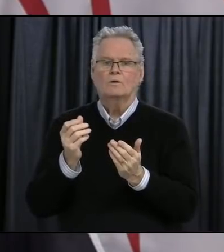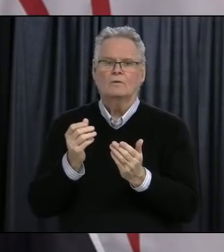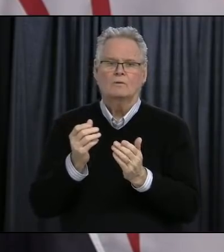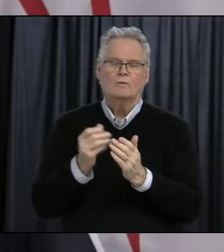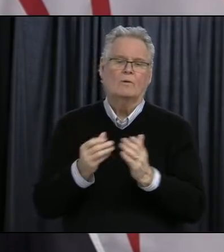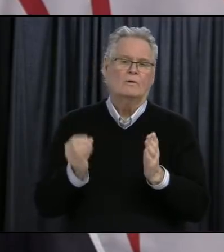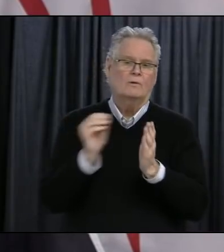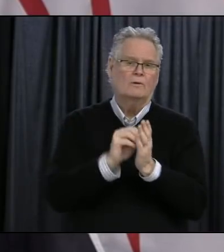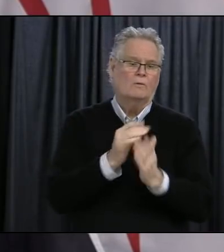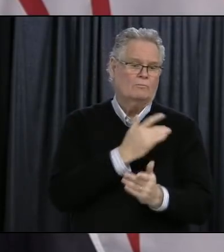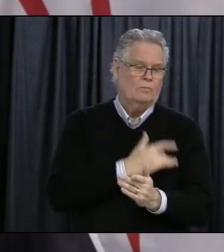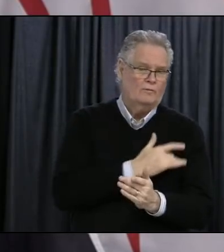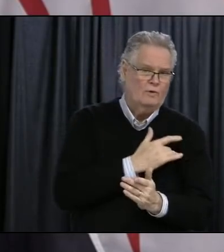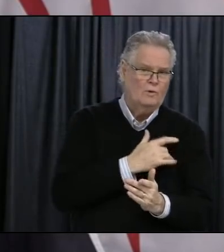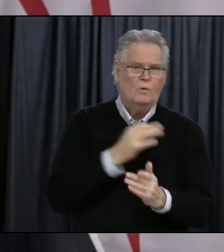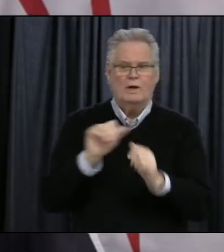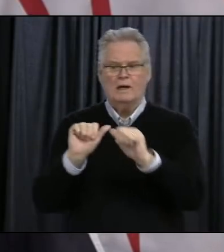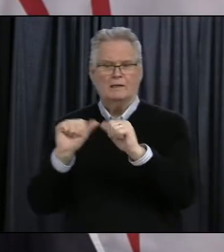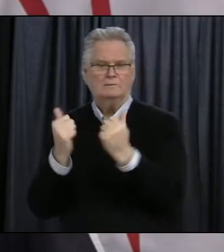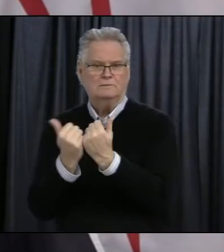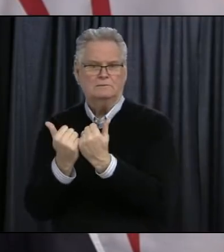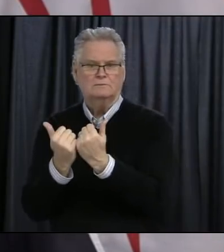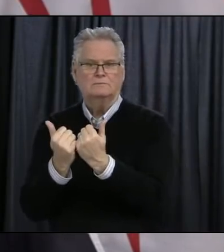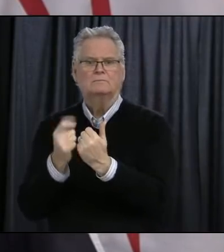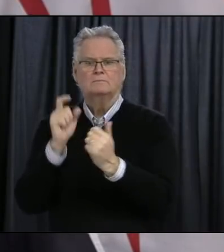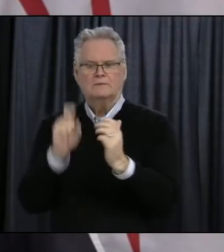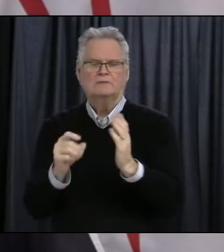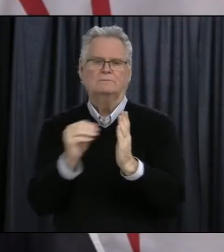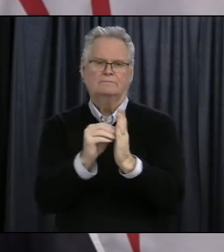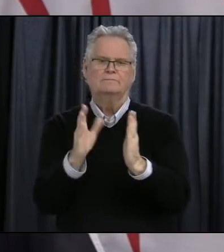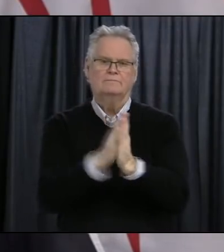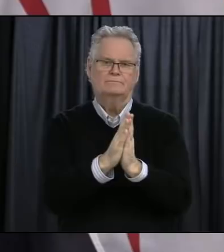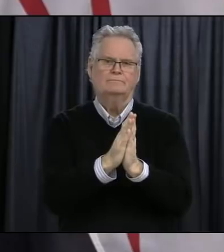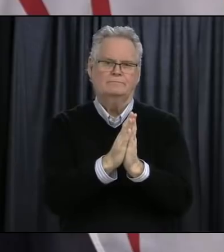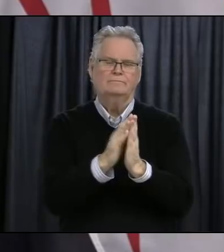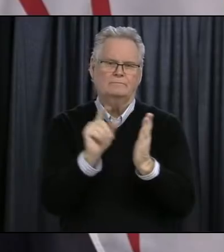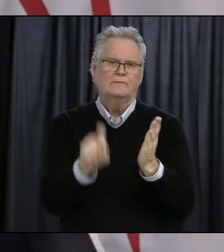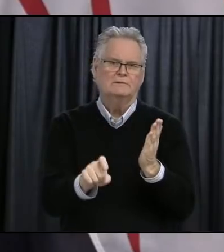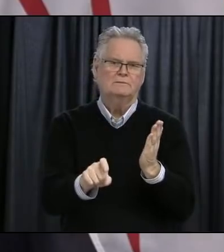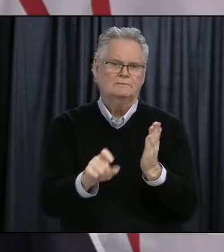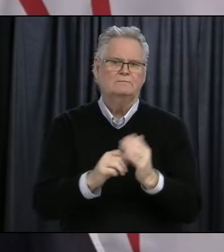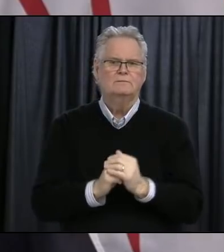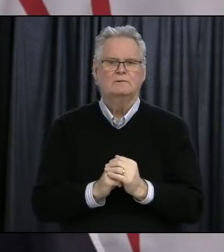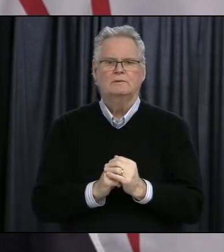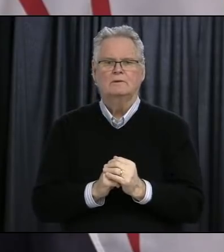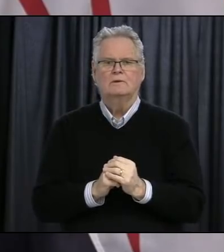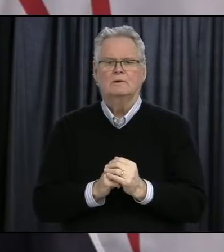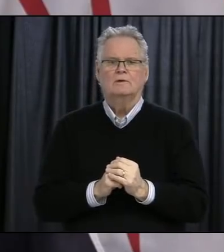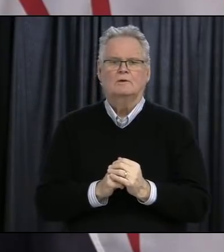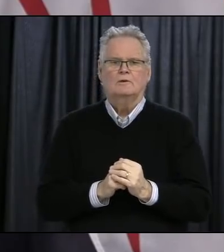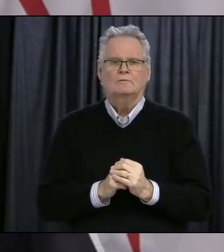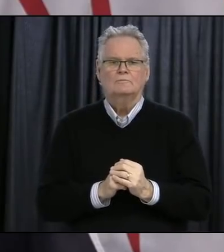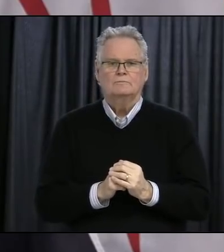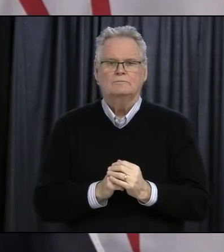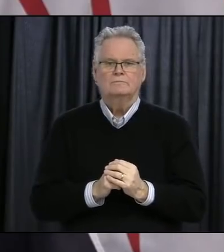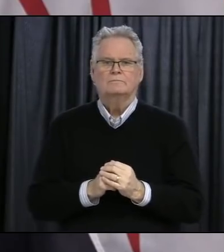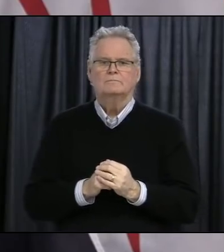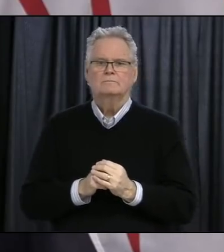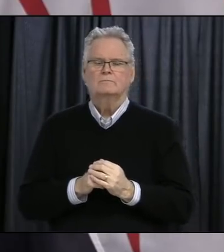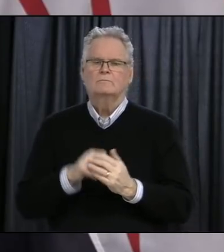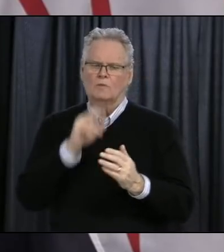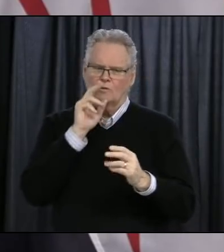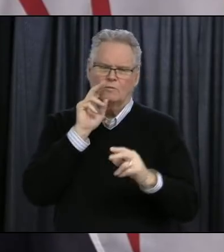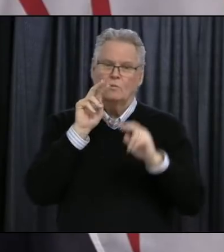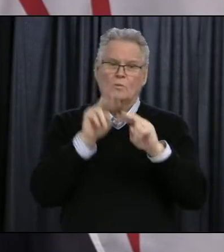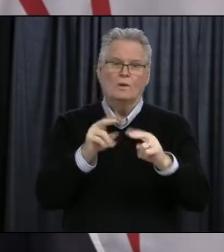individuals 70 and older can pre-register for their vaccination by visiting the Government of Newfoundland and Labrador's COVID website. If